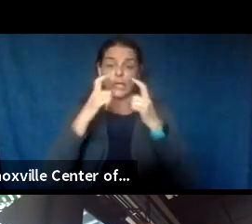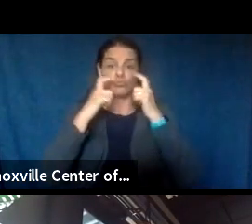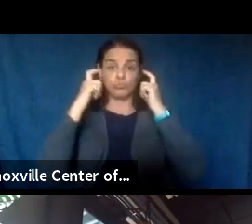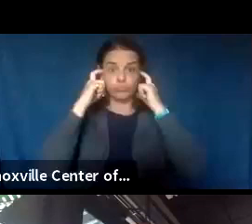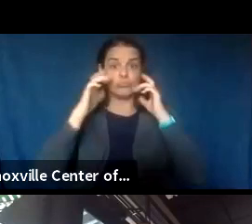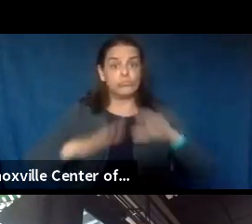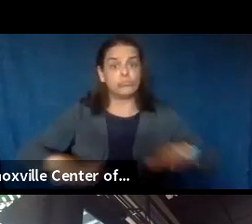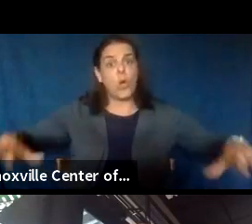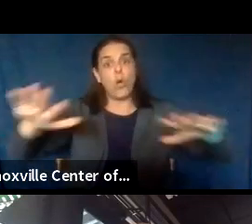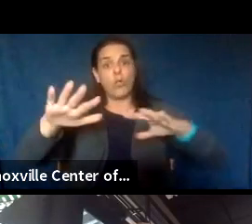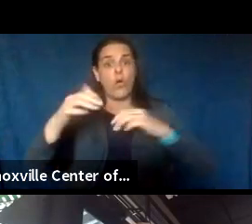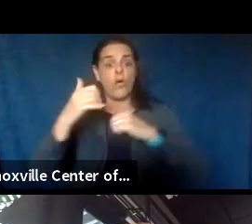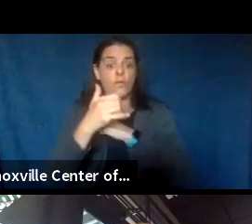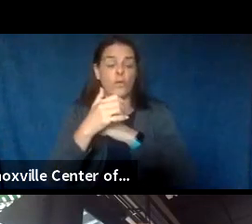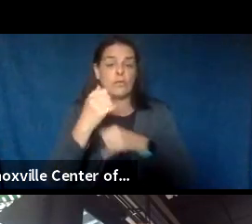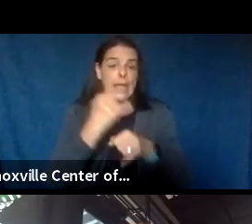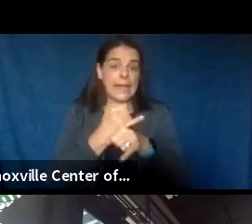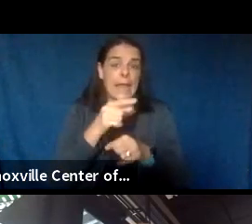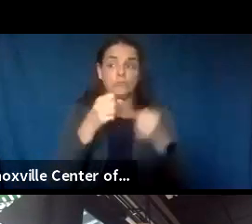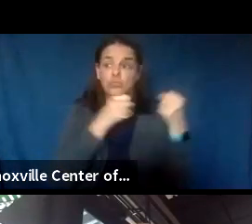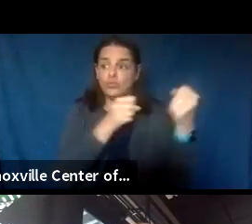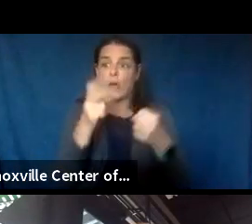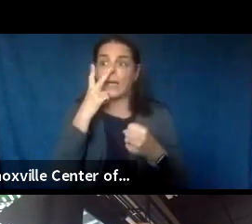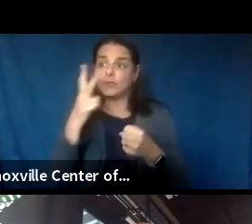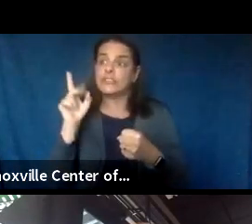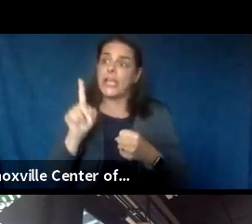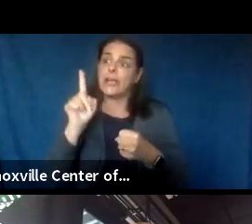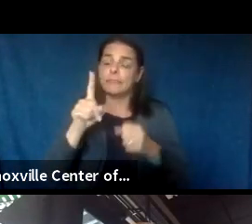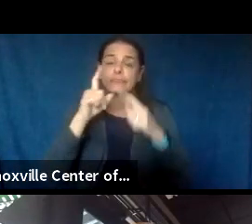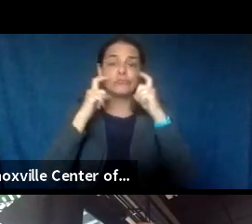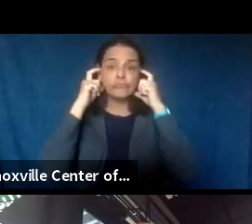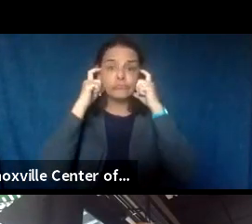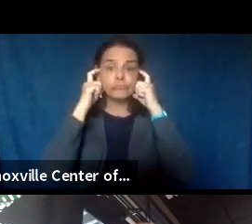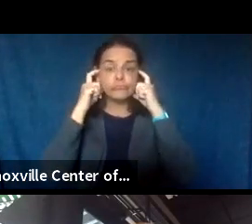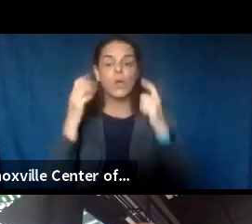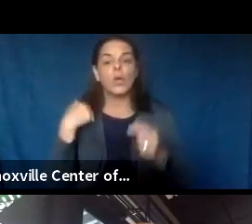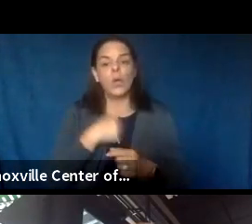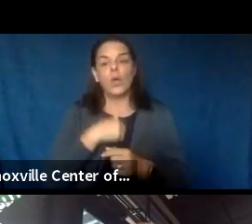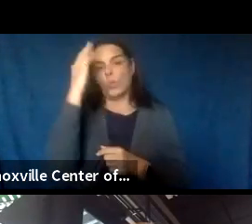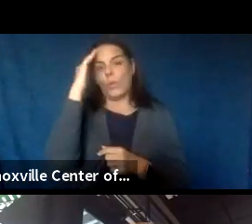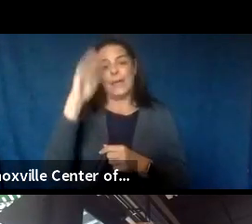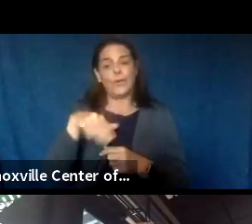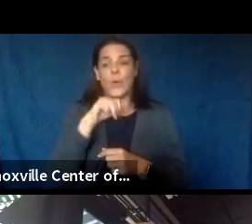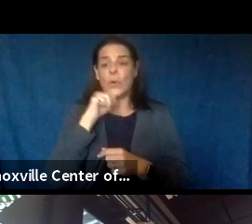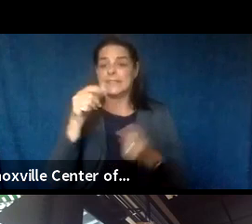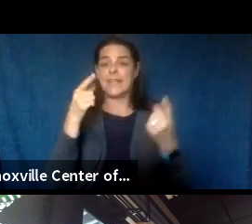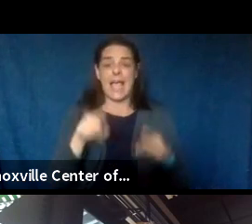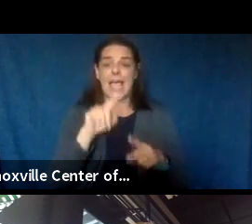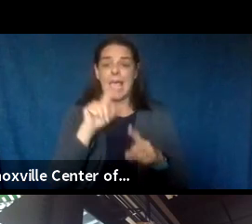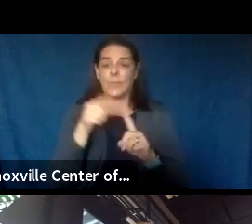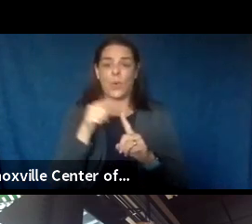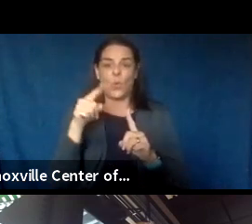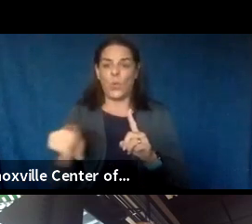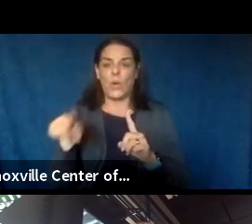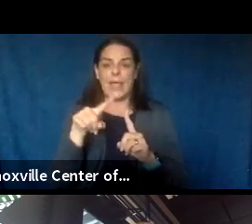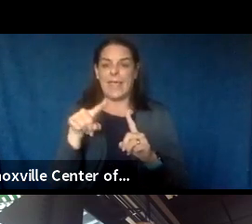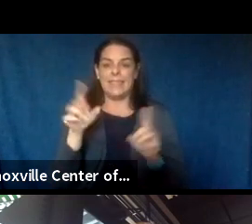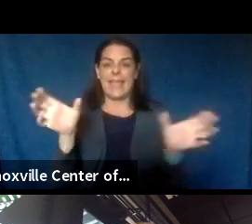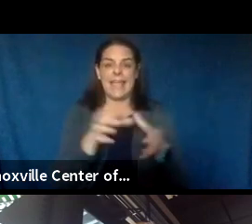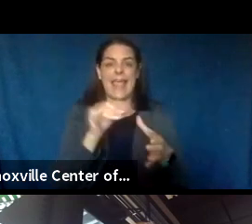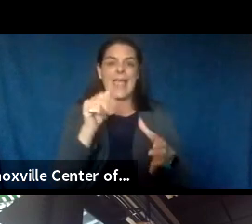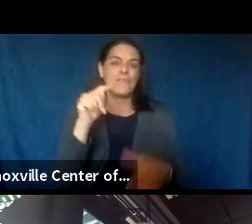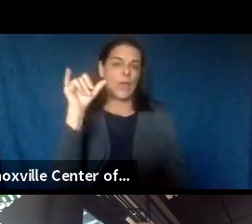across the campus. If you drive through, you see it. We know that's not happening when they gather